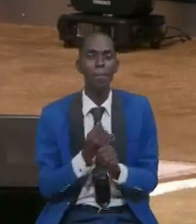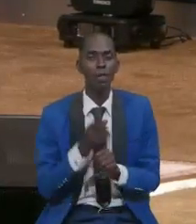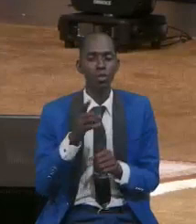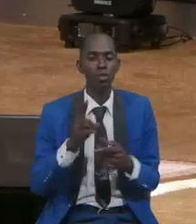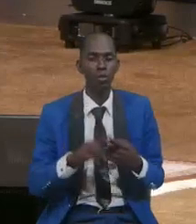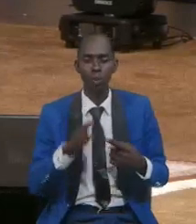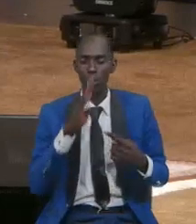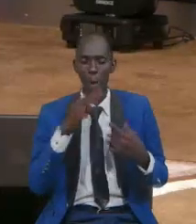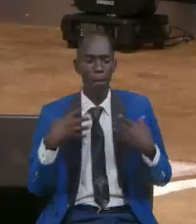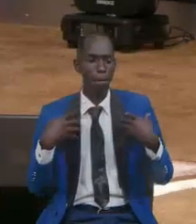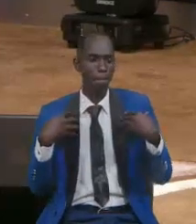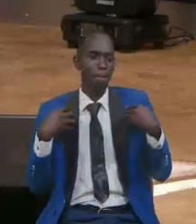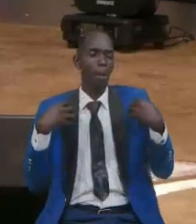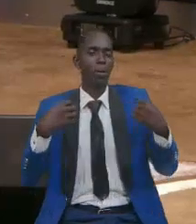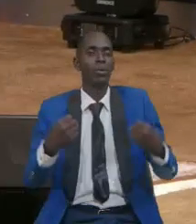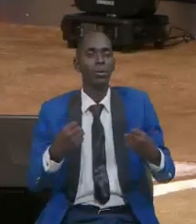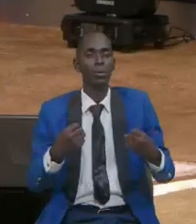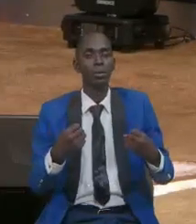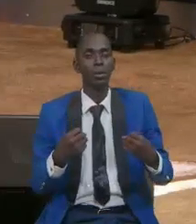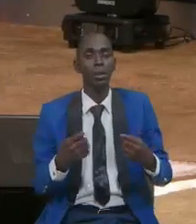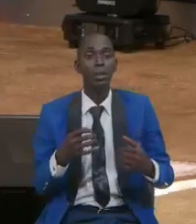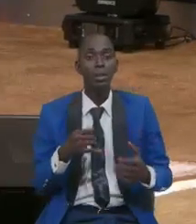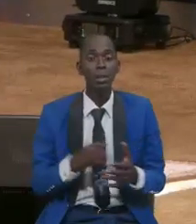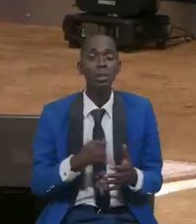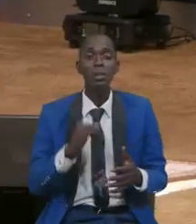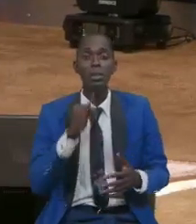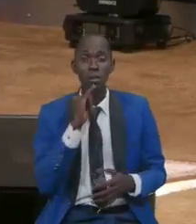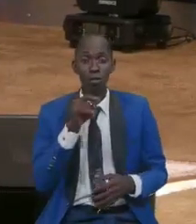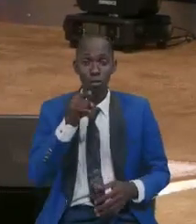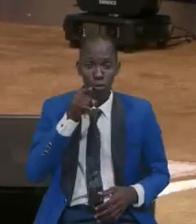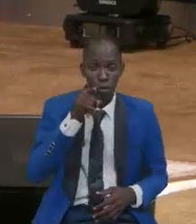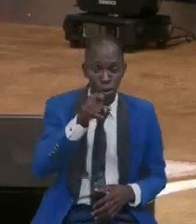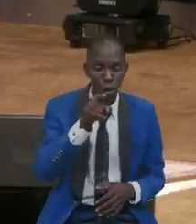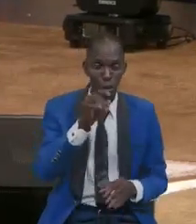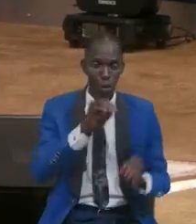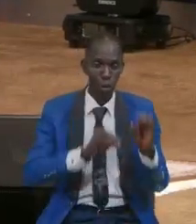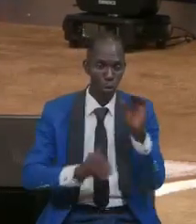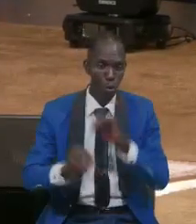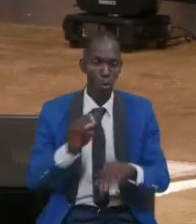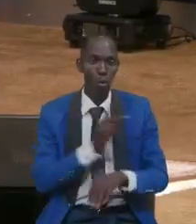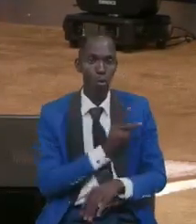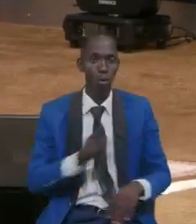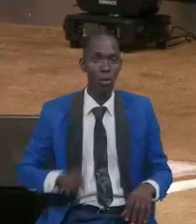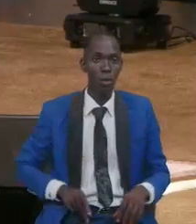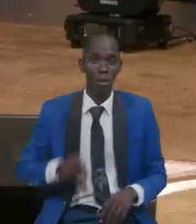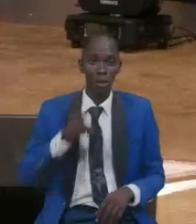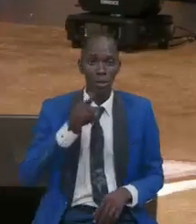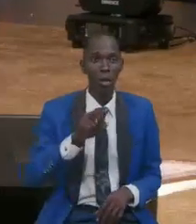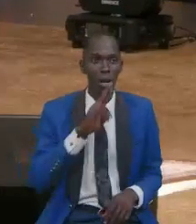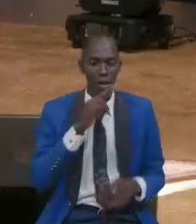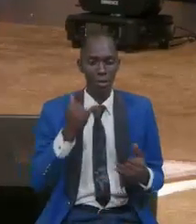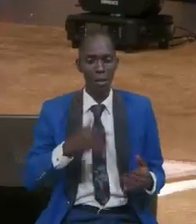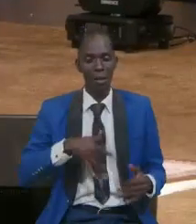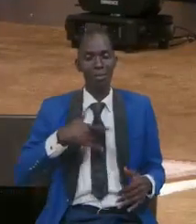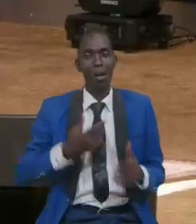that makes you bold and courageous. It is thou, O king, thou art grown and become strong,